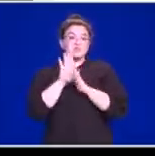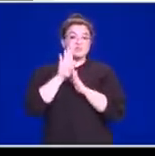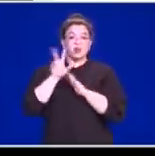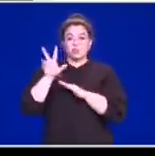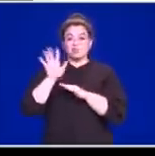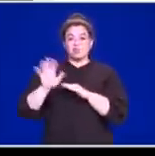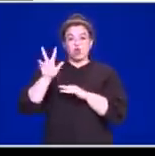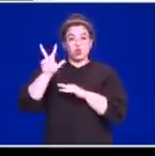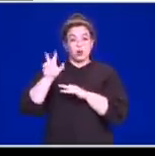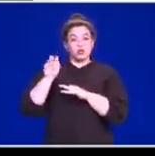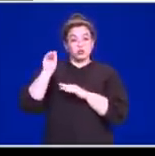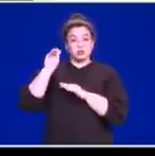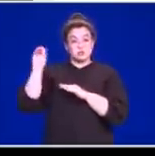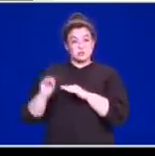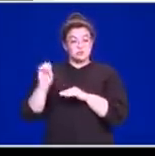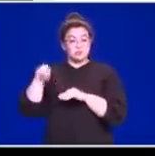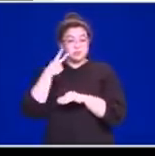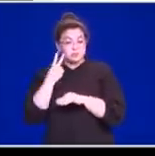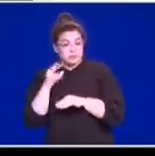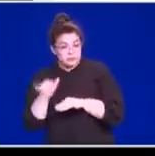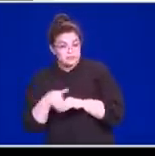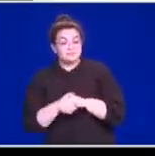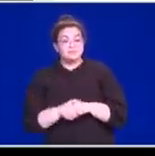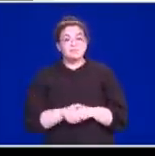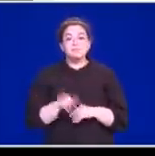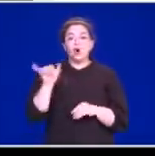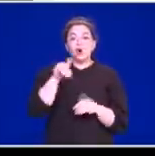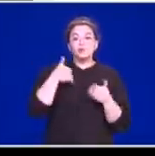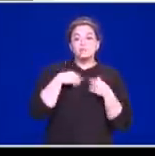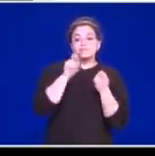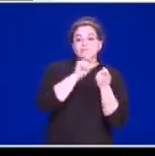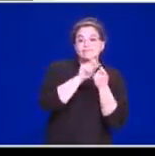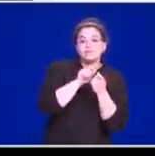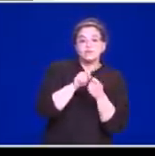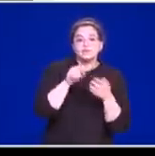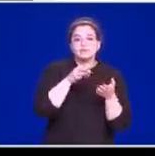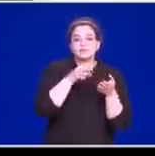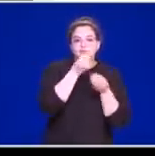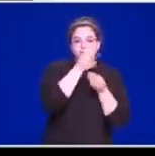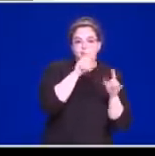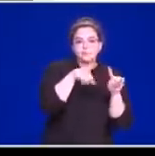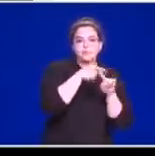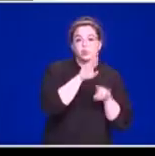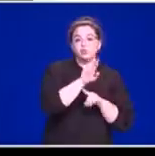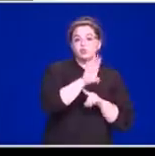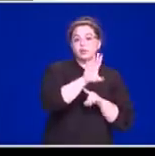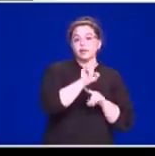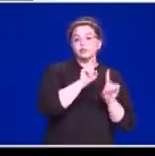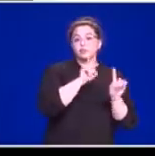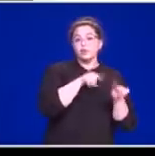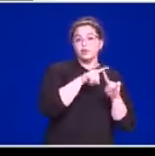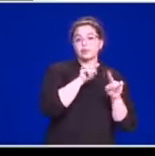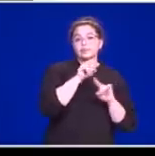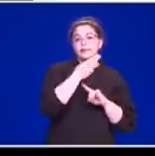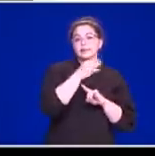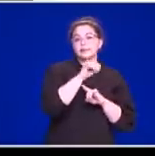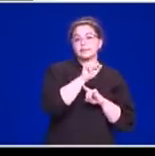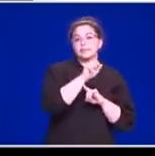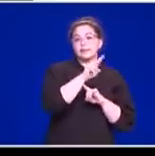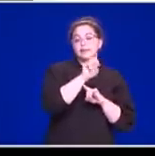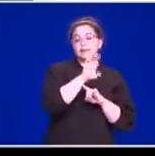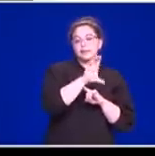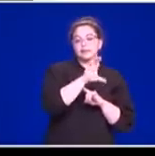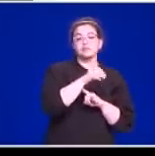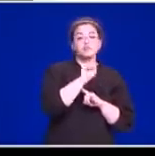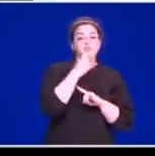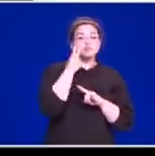300%, as you can see here on the slide. We also have detailed findings looking at race reportings among the Hispanic origin population, and you